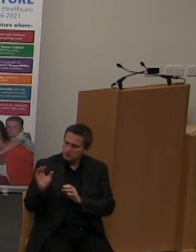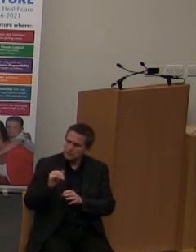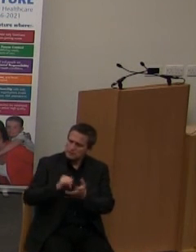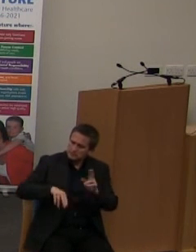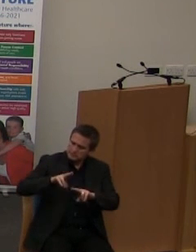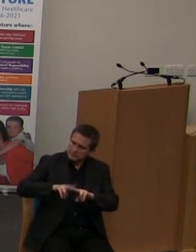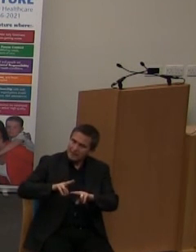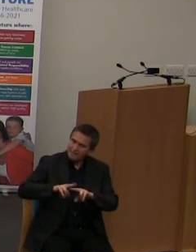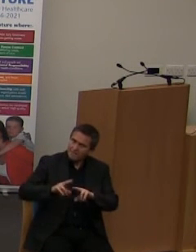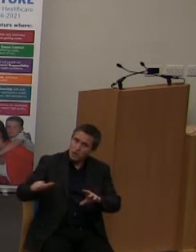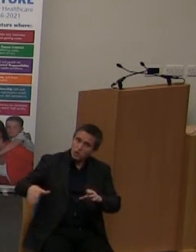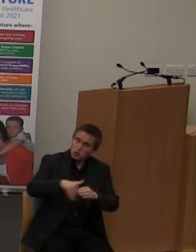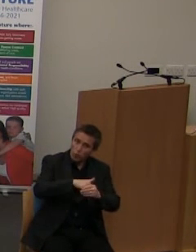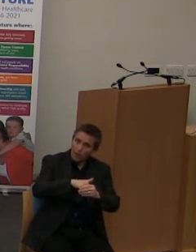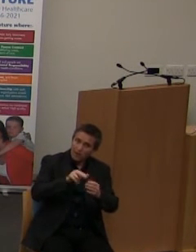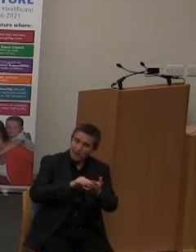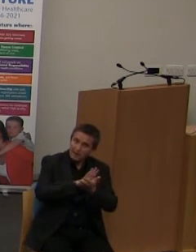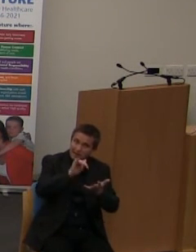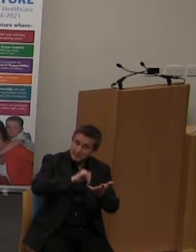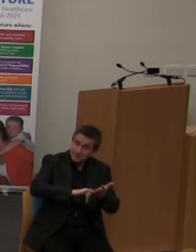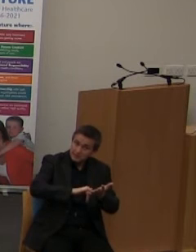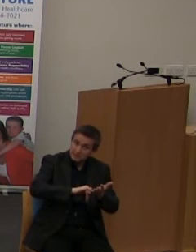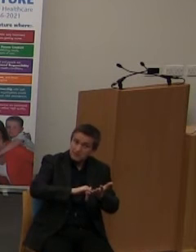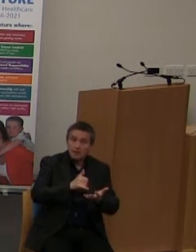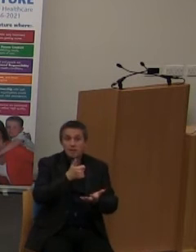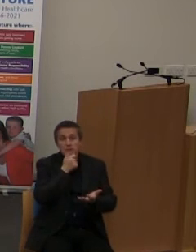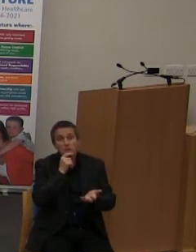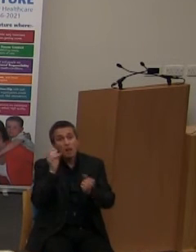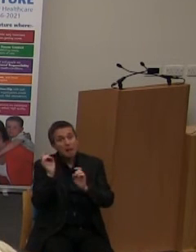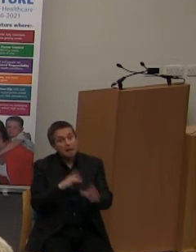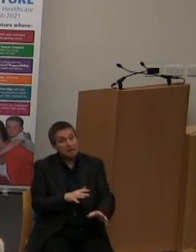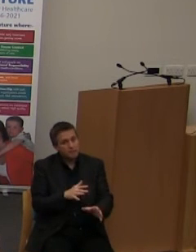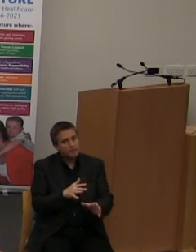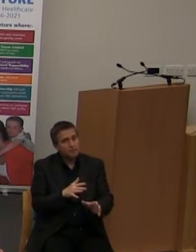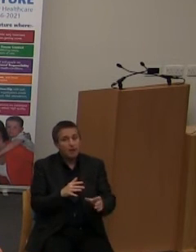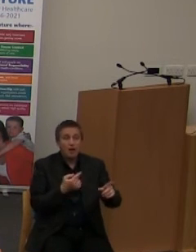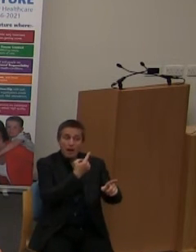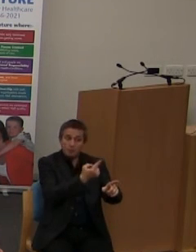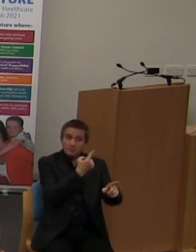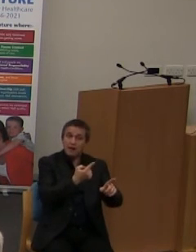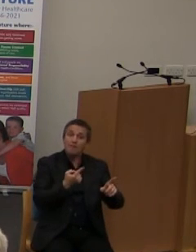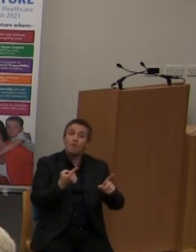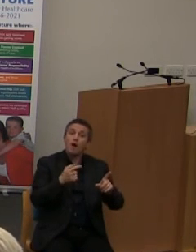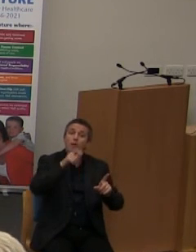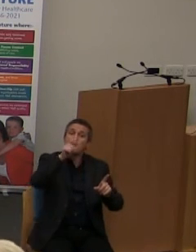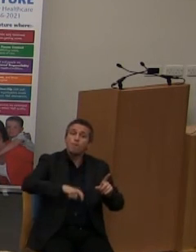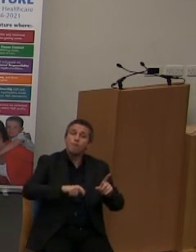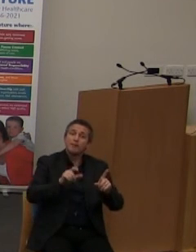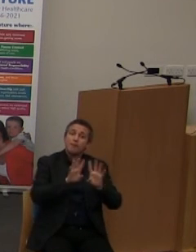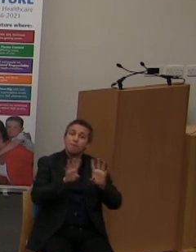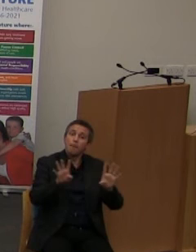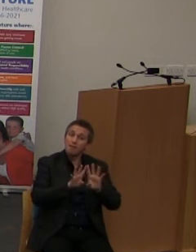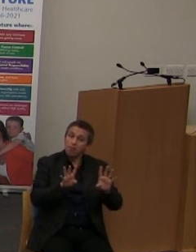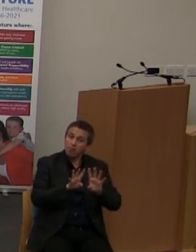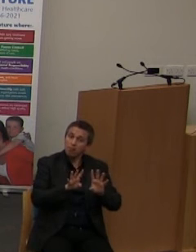leaving. And I'm on the public patient panel, so I'm very much aware of